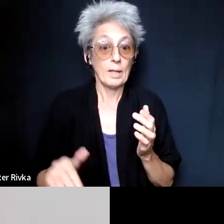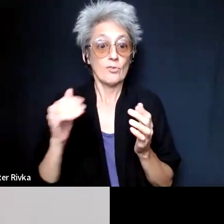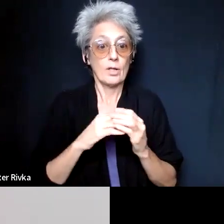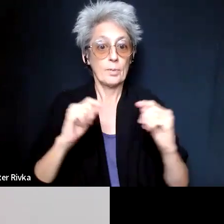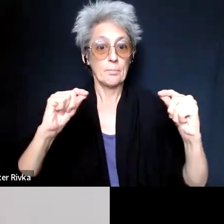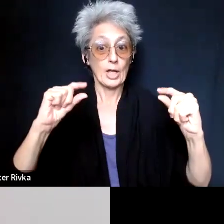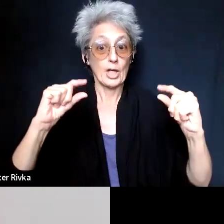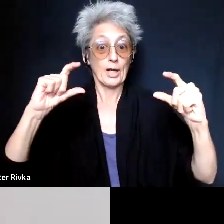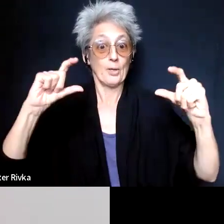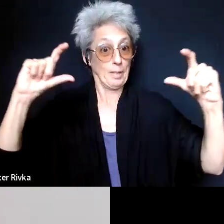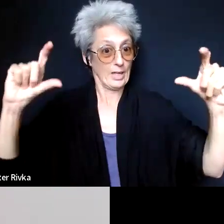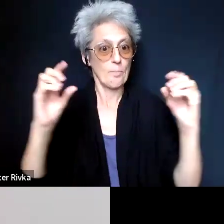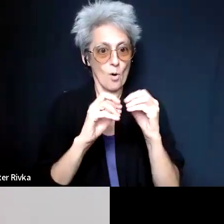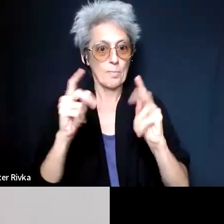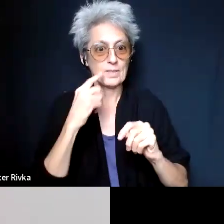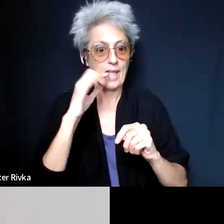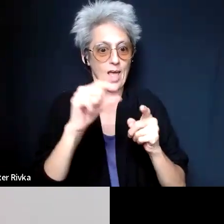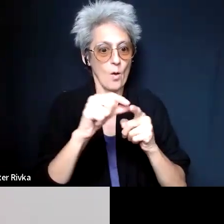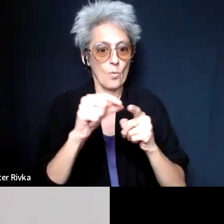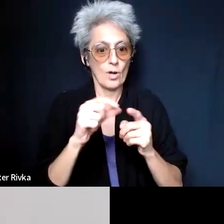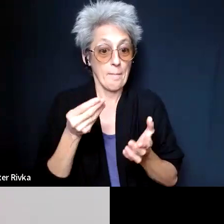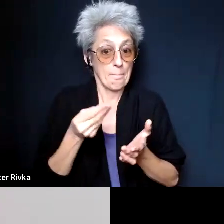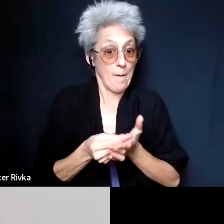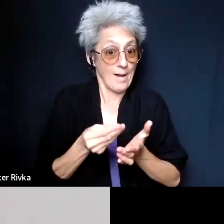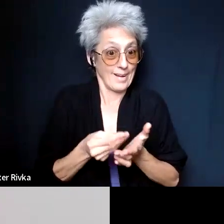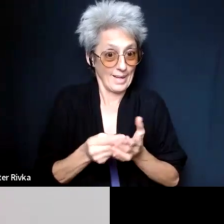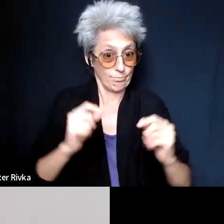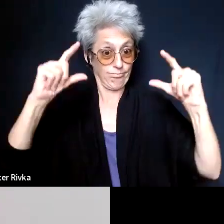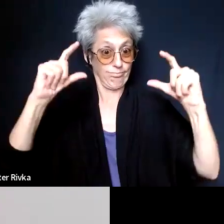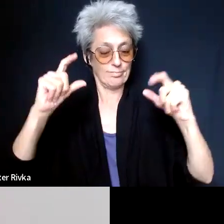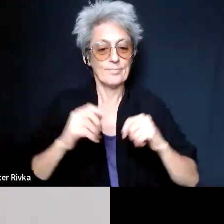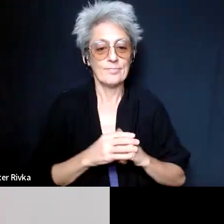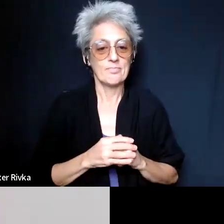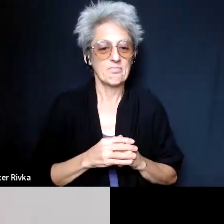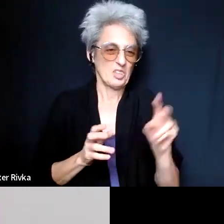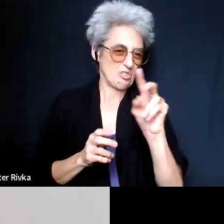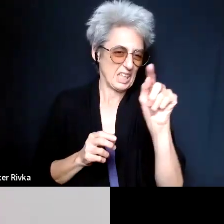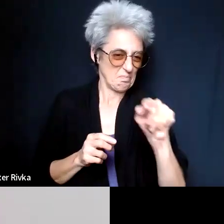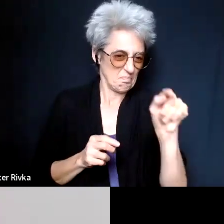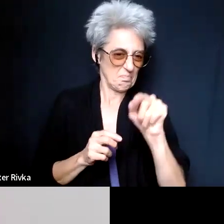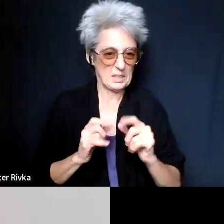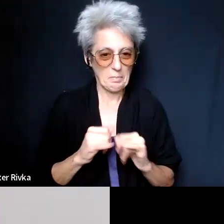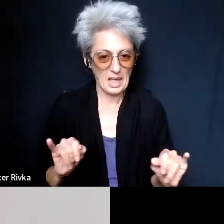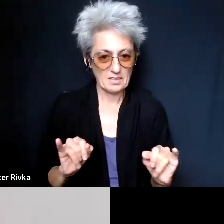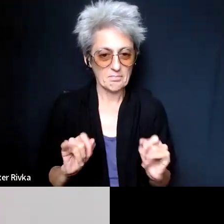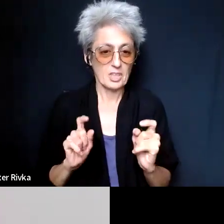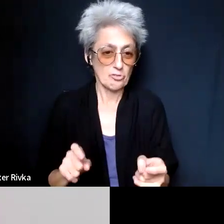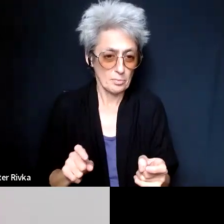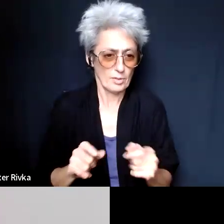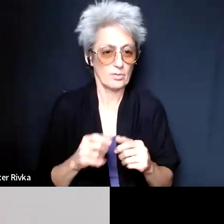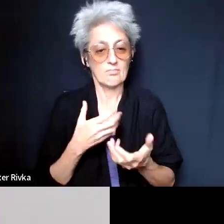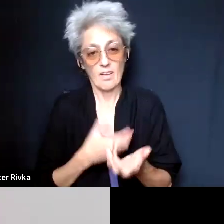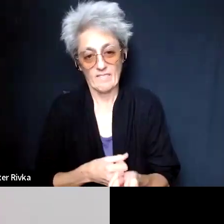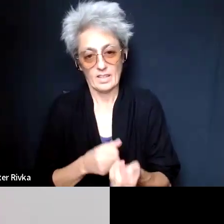of the community, money, that's why I work, independence, being able to contribute, confidence,